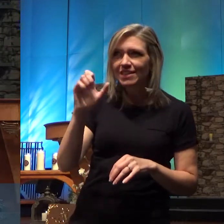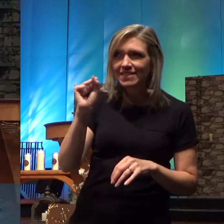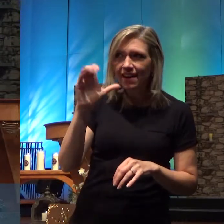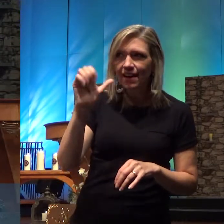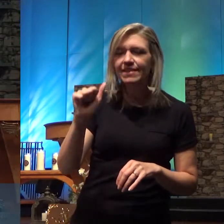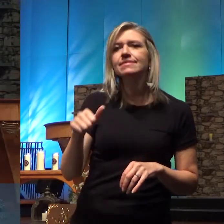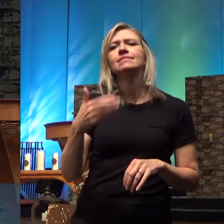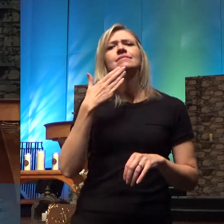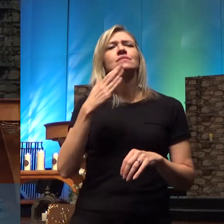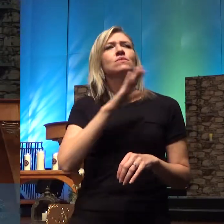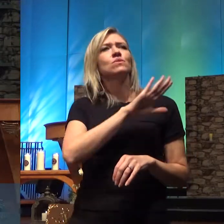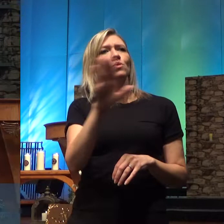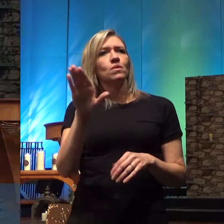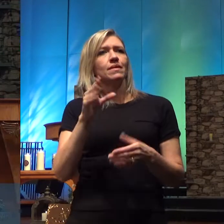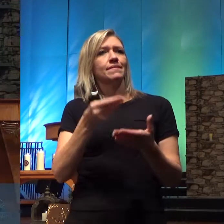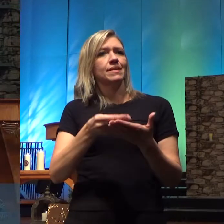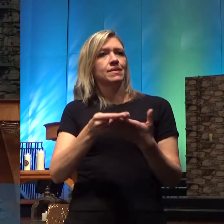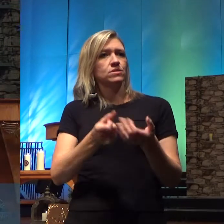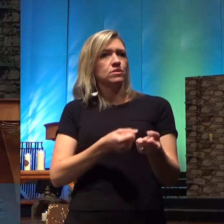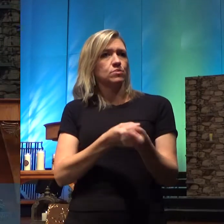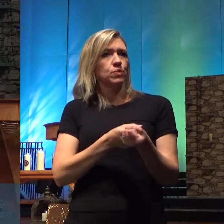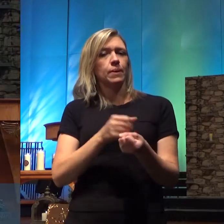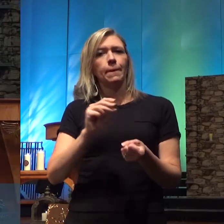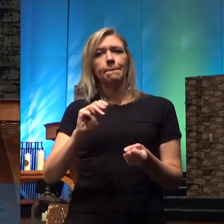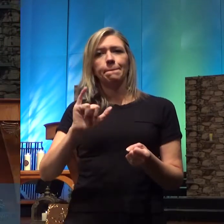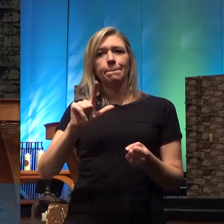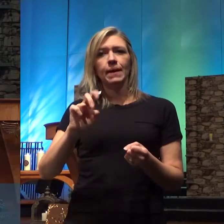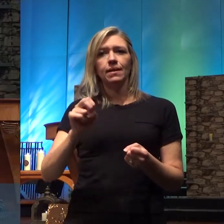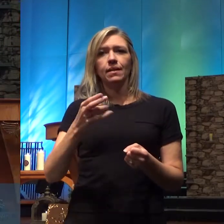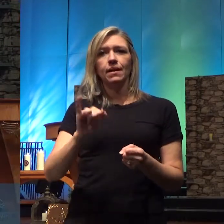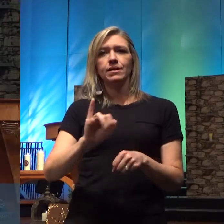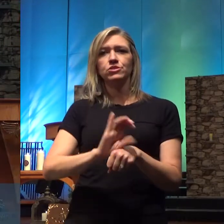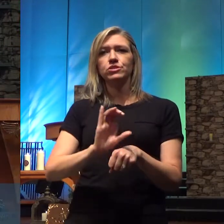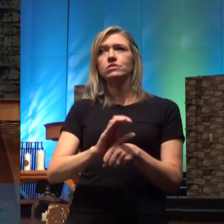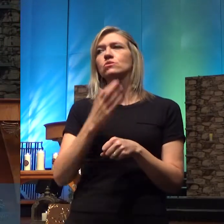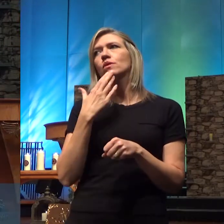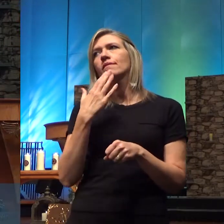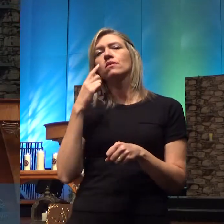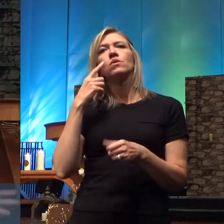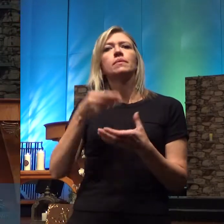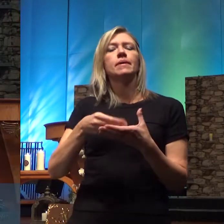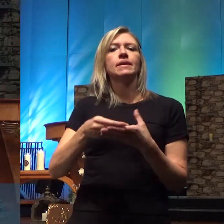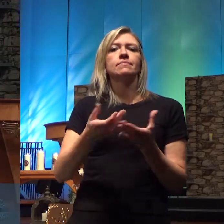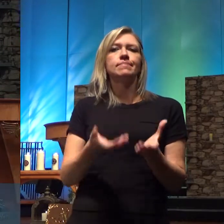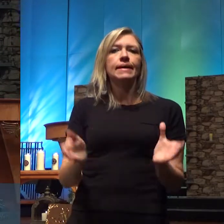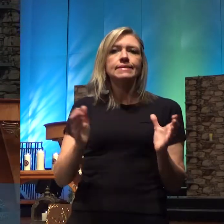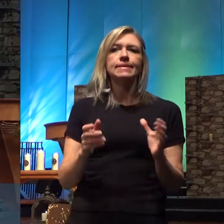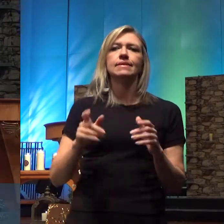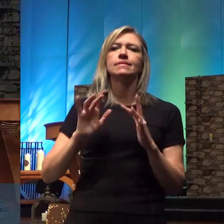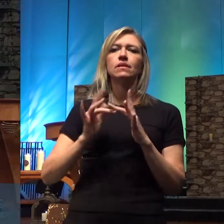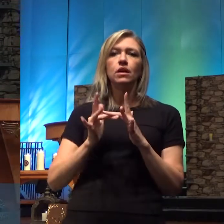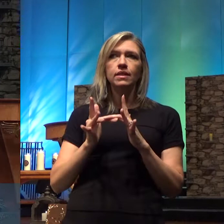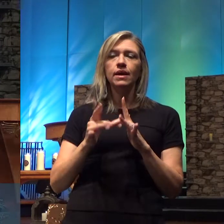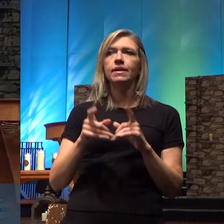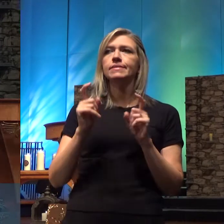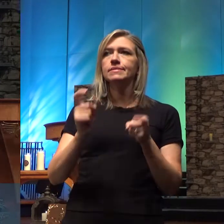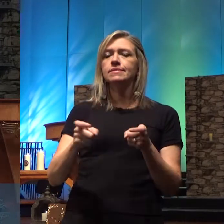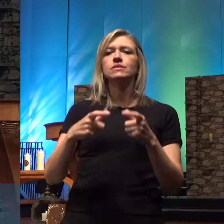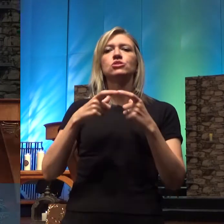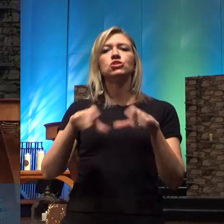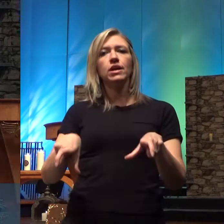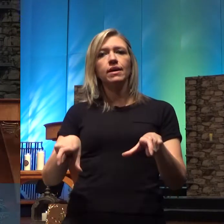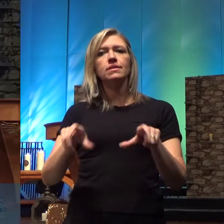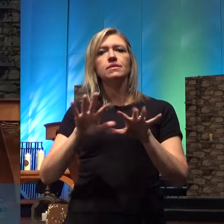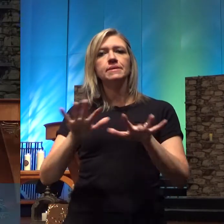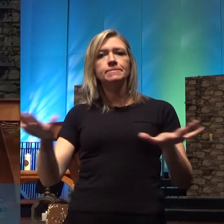thank you for all of your financial support of Mile High Church. We're so grateful for the money that comes in the basket, that comes online, that comes via check,